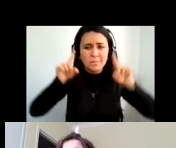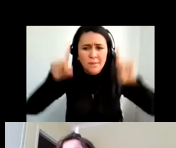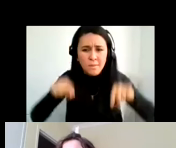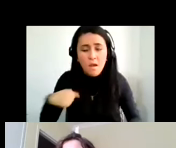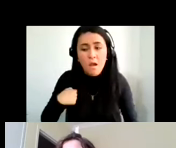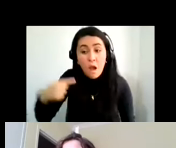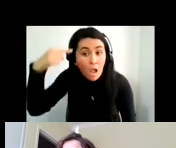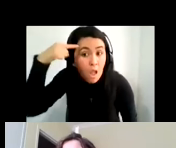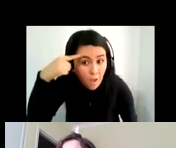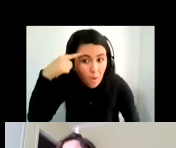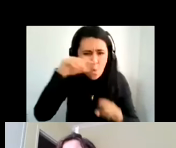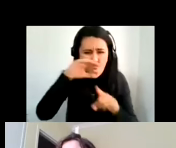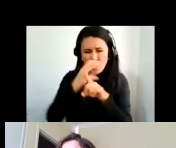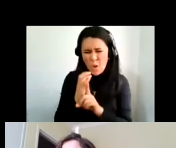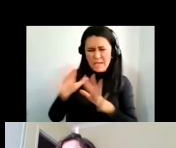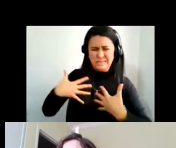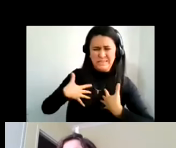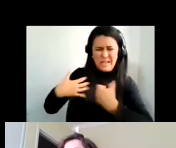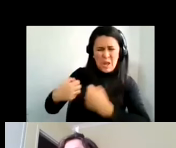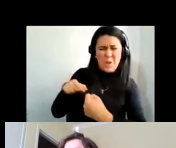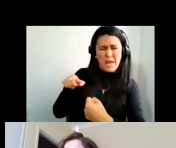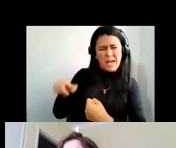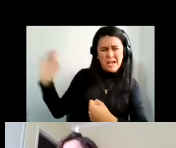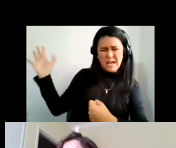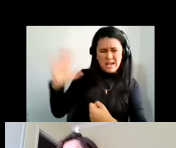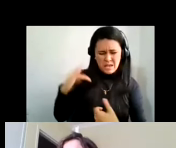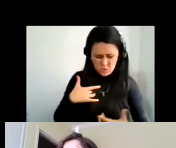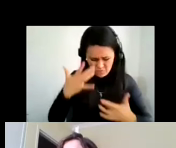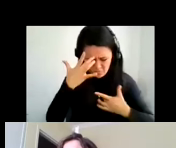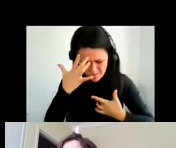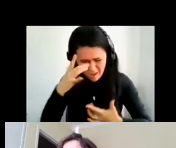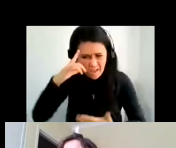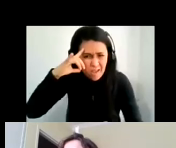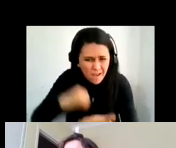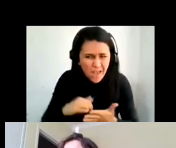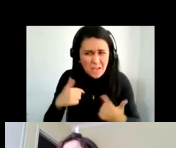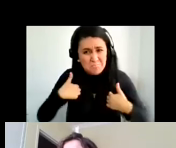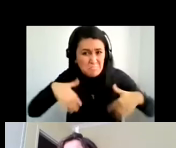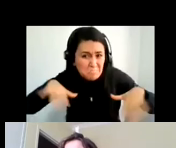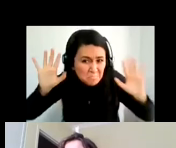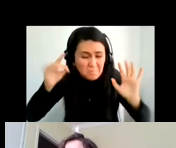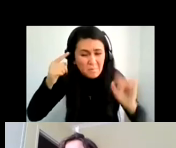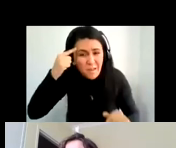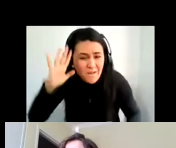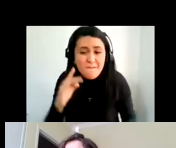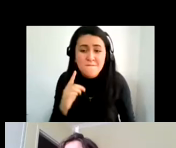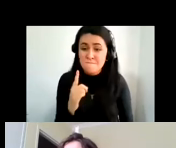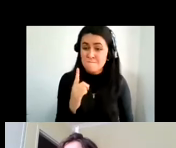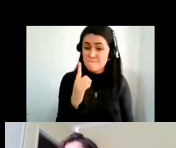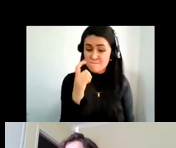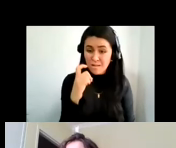also refer to the lack of connectivity integration between indigenous systems, traditional health systems, and conventional health